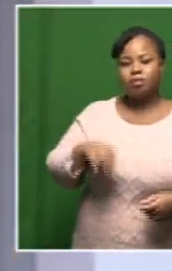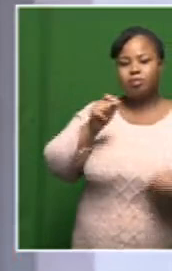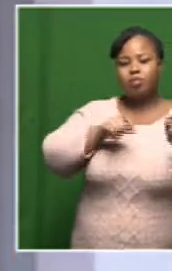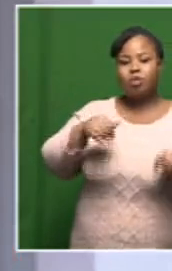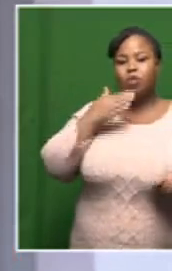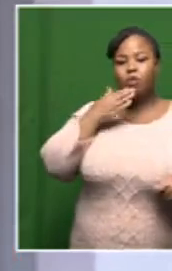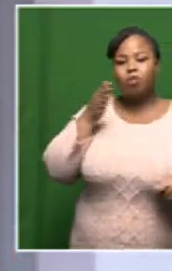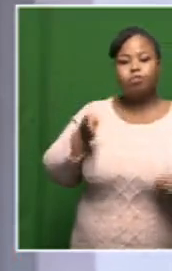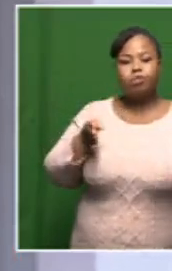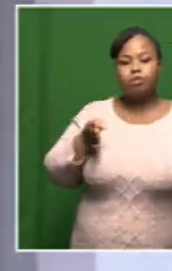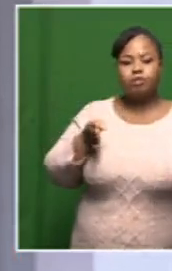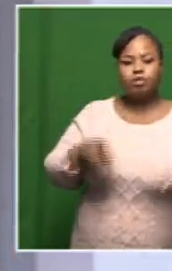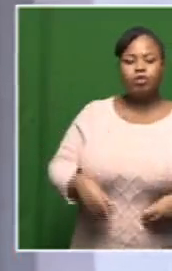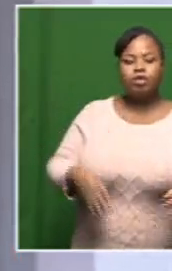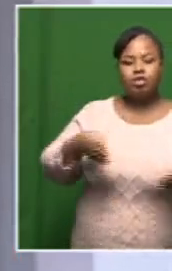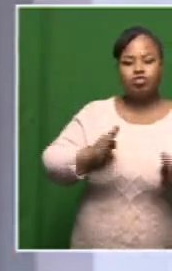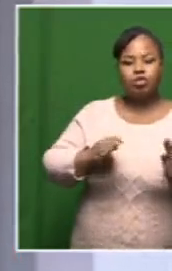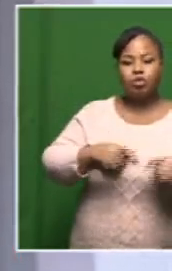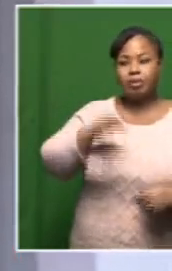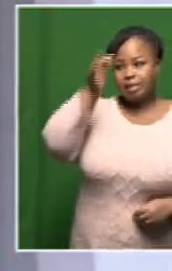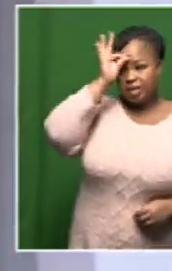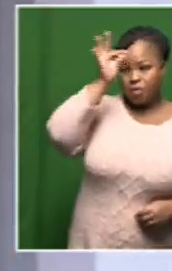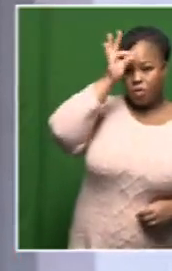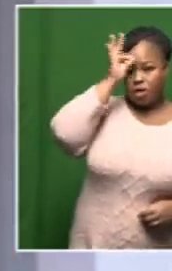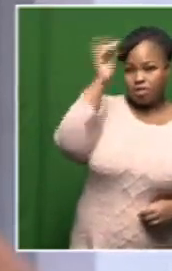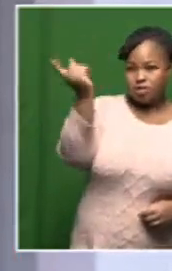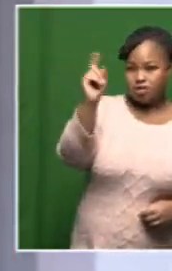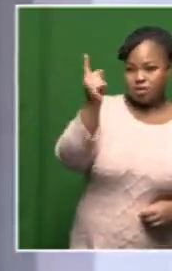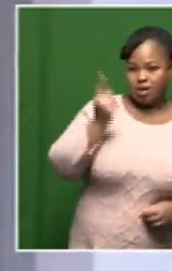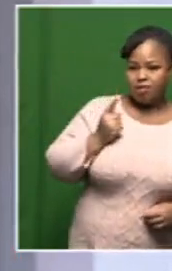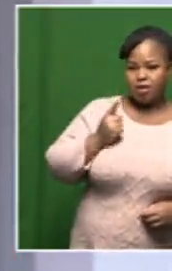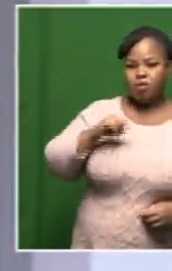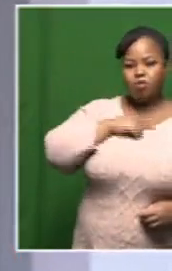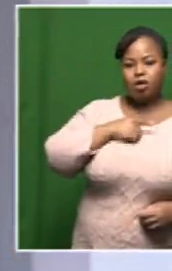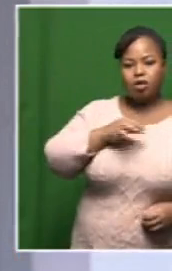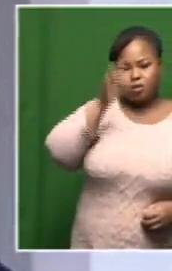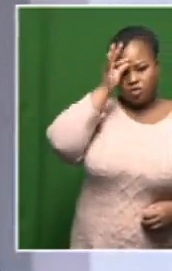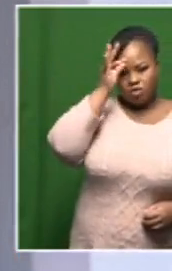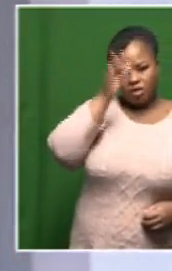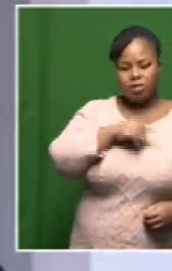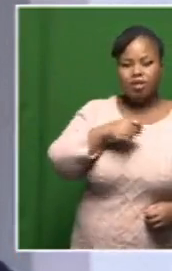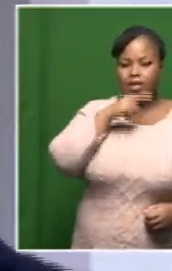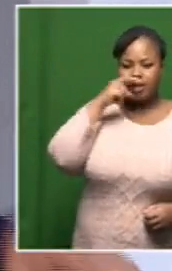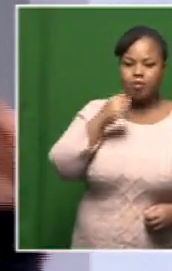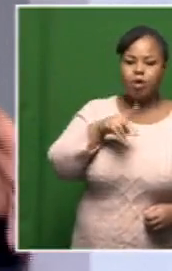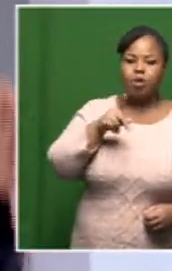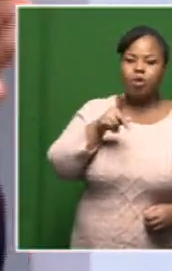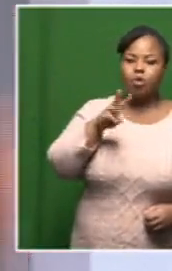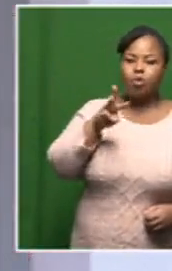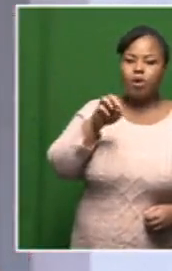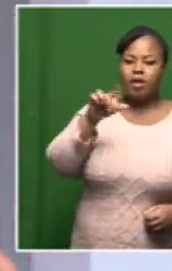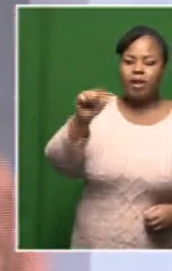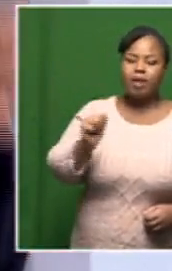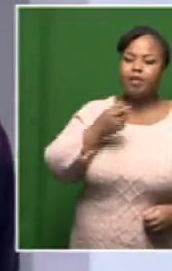who were at the street corners, that the police is coming. That is why the van of the police was called kwela. Yeah. So now